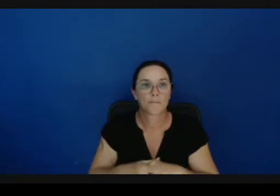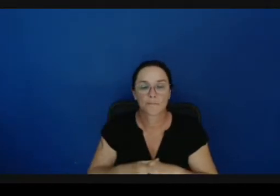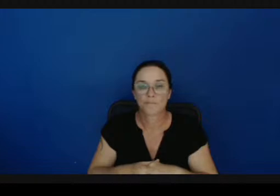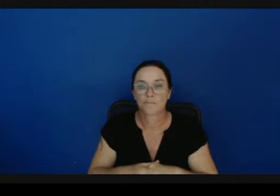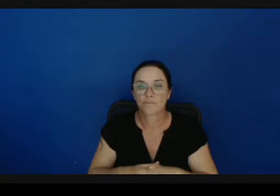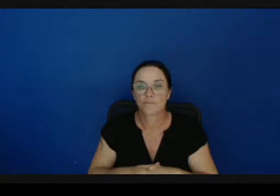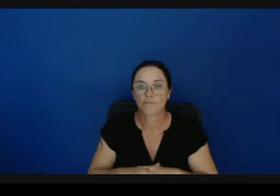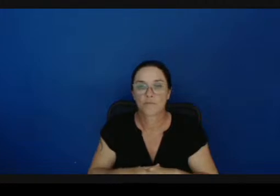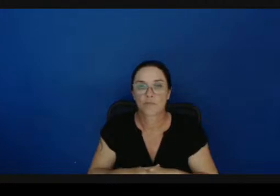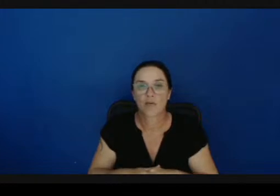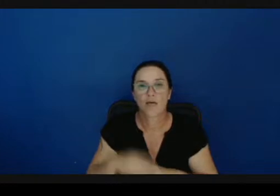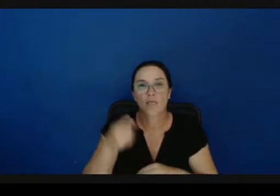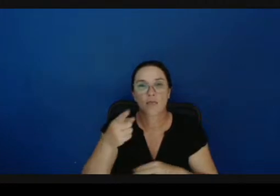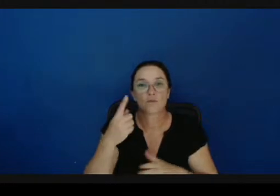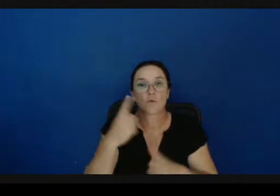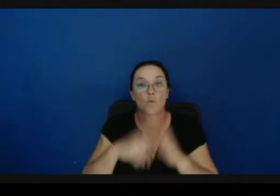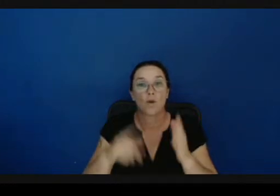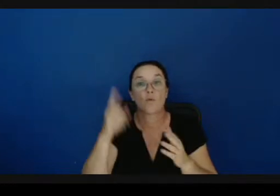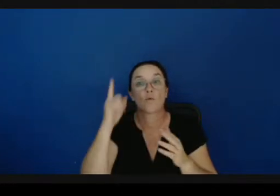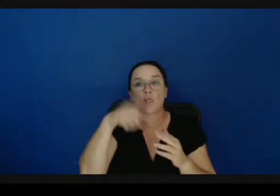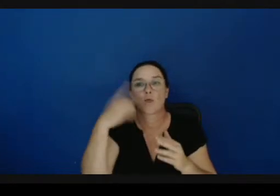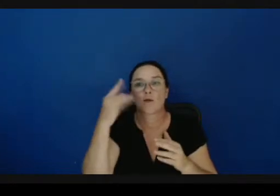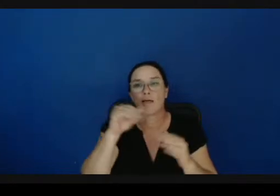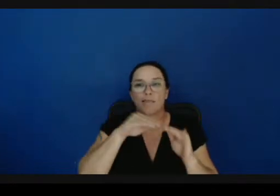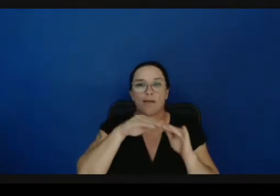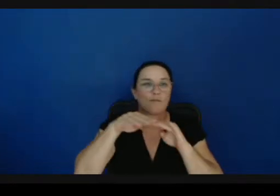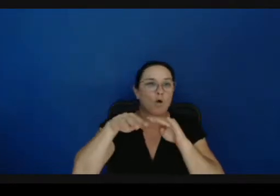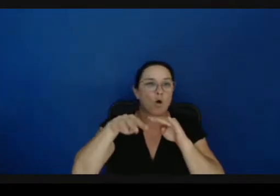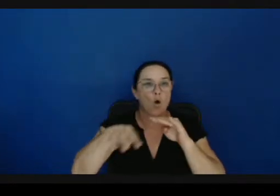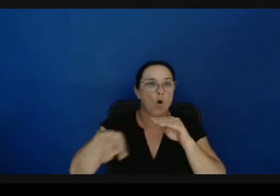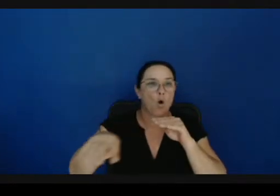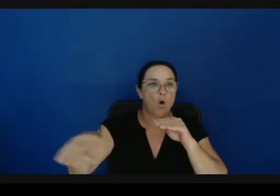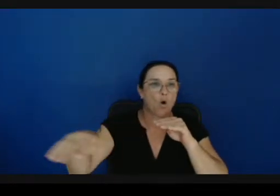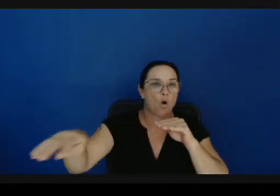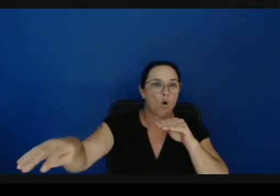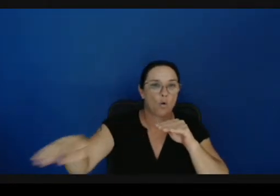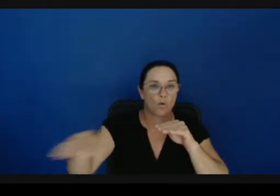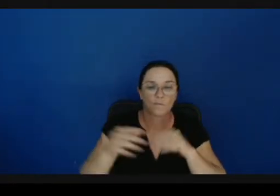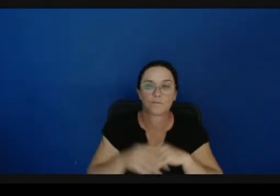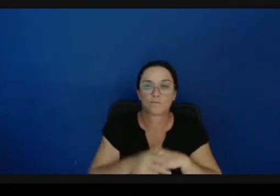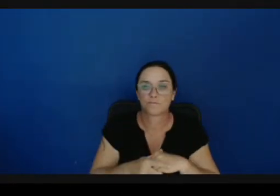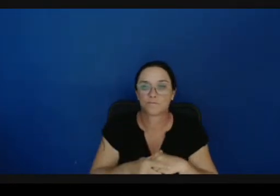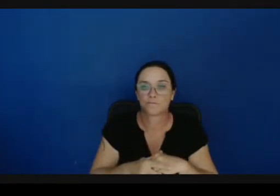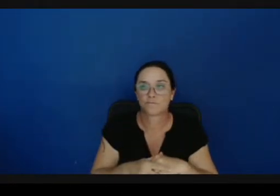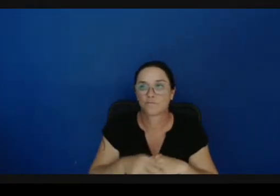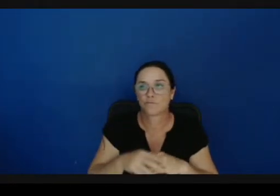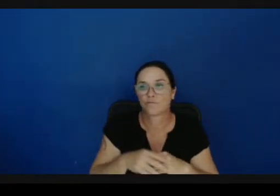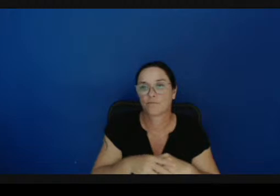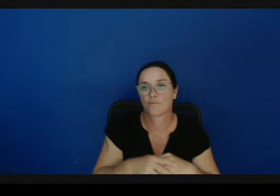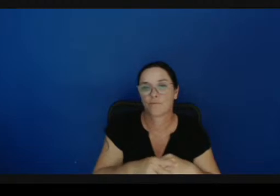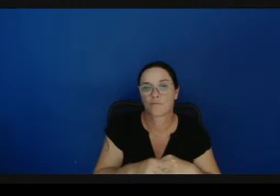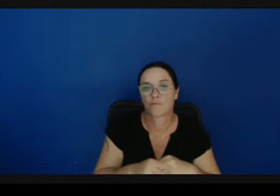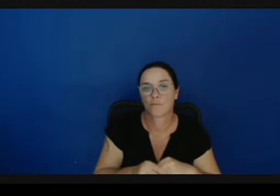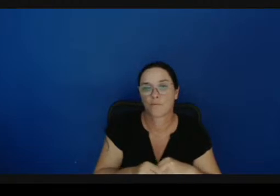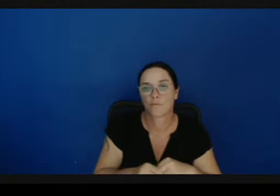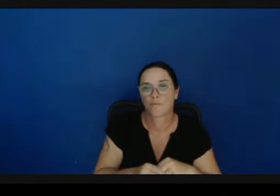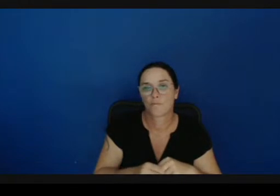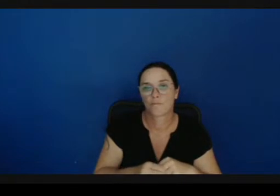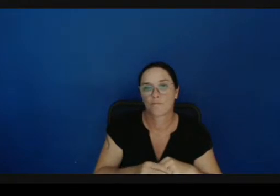And this is what it would actually produce, these long flows in this USGS image here that were started moving down the rift